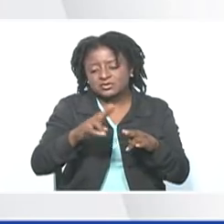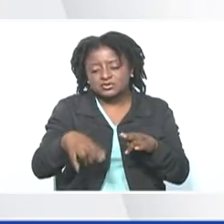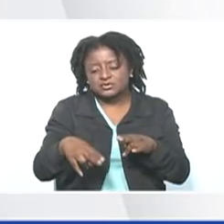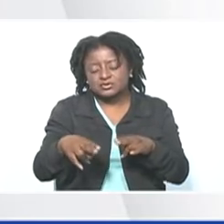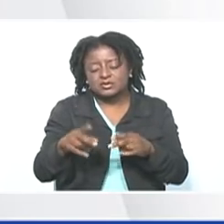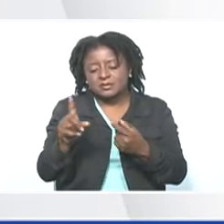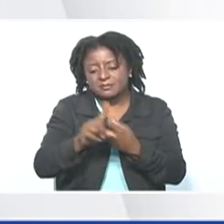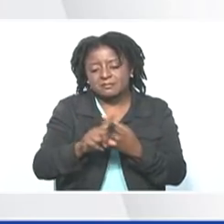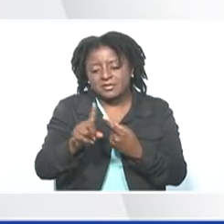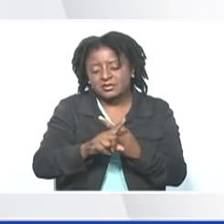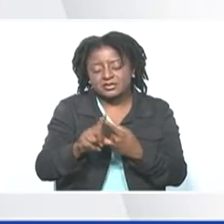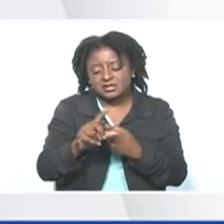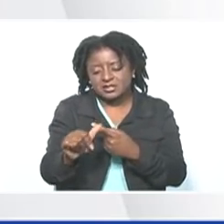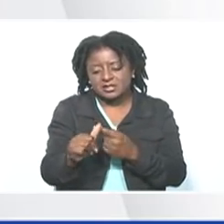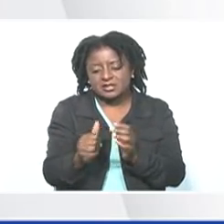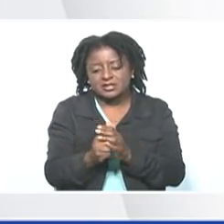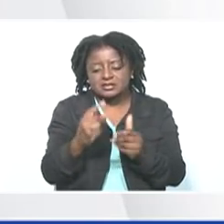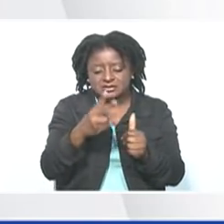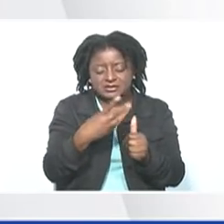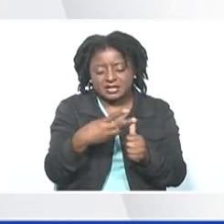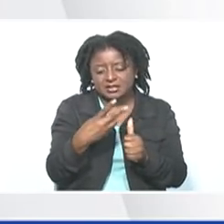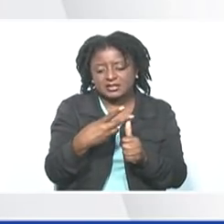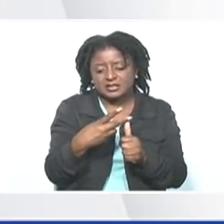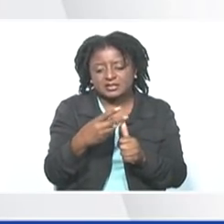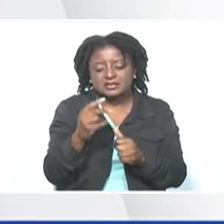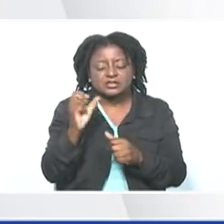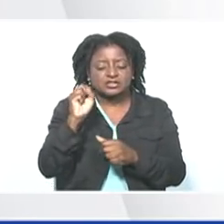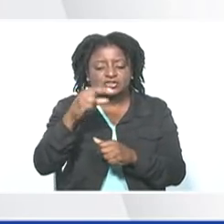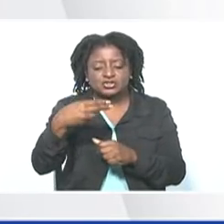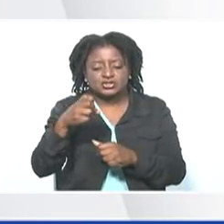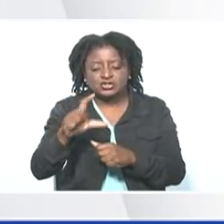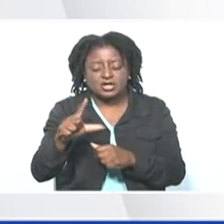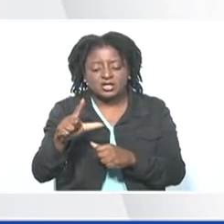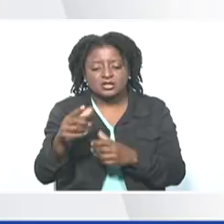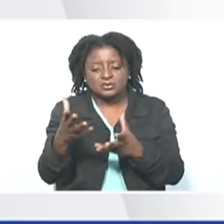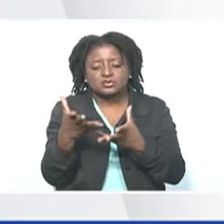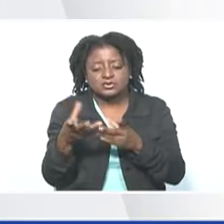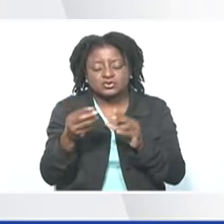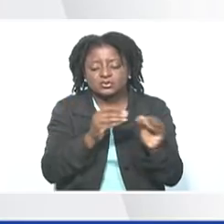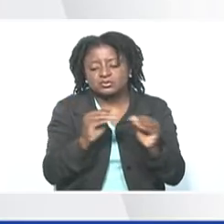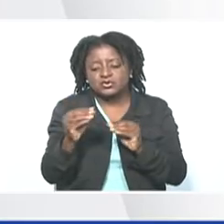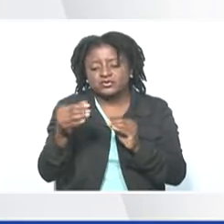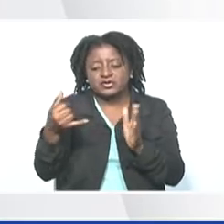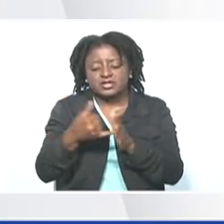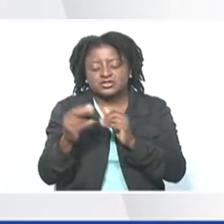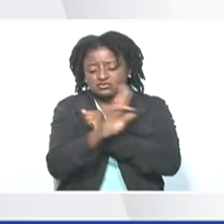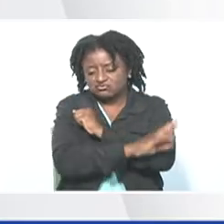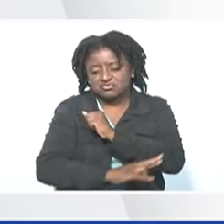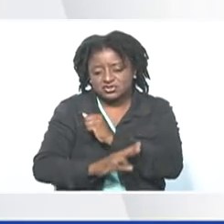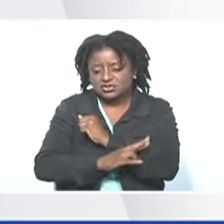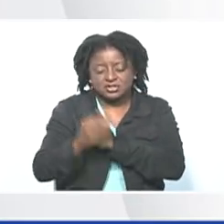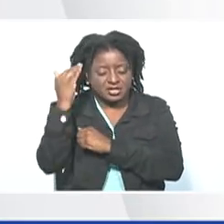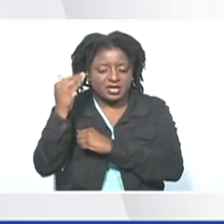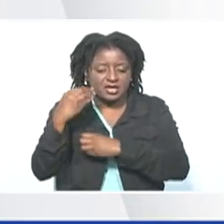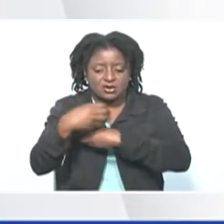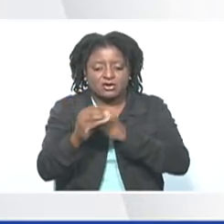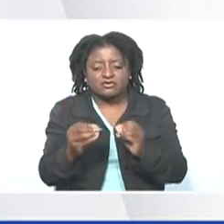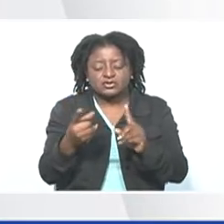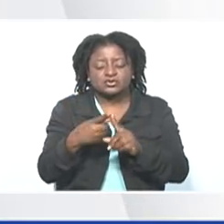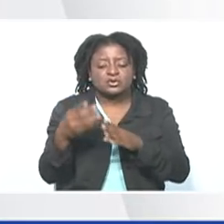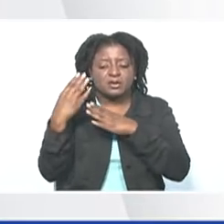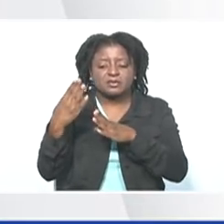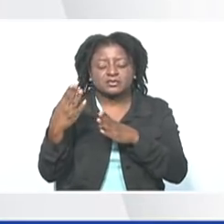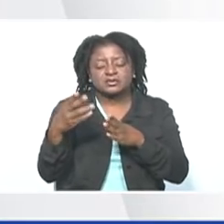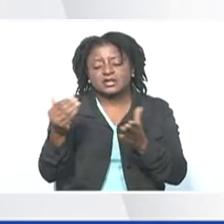And secondly, Shell is looking at moving their regional headquarters to the Bahamas. which again is going to create jobs